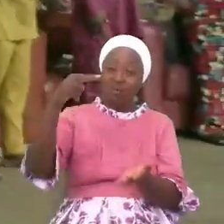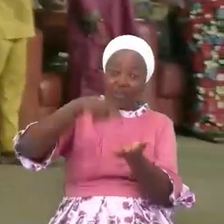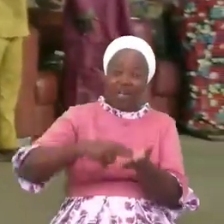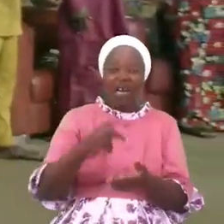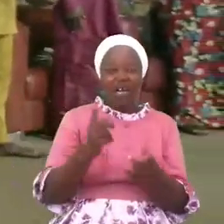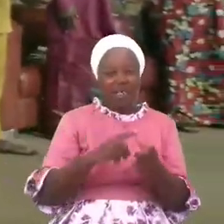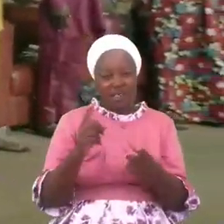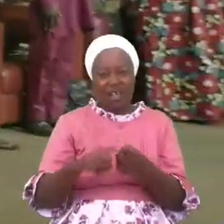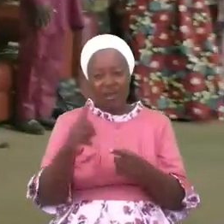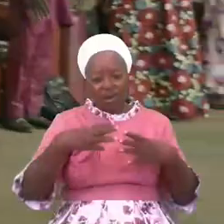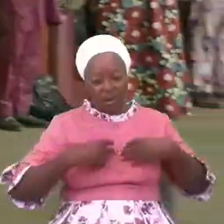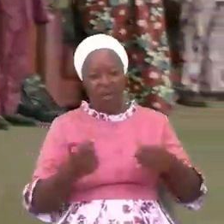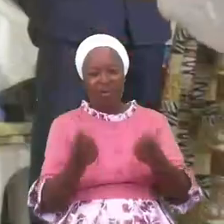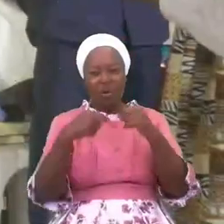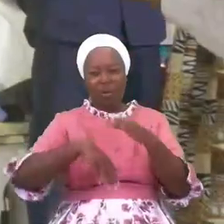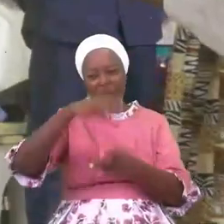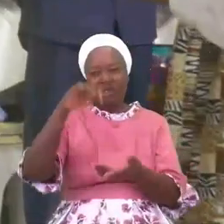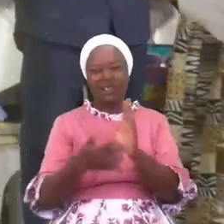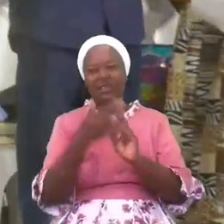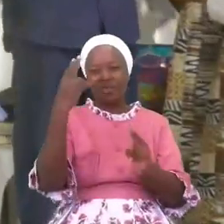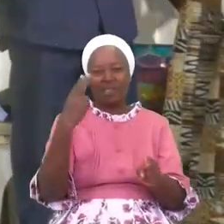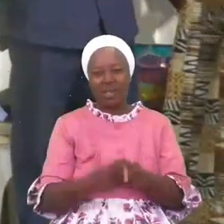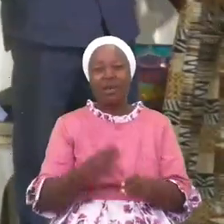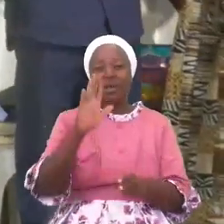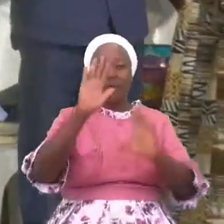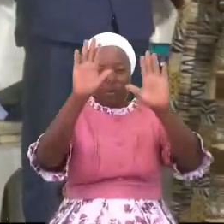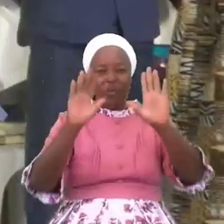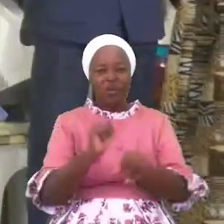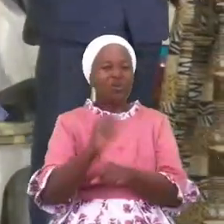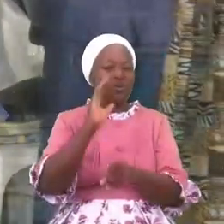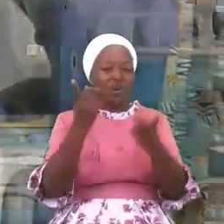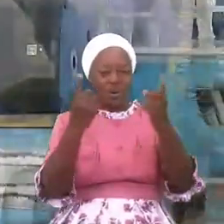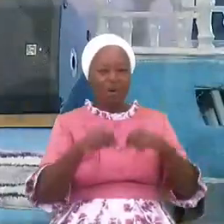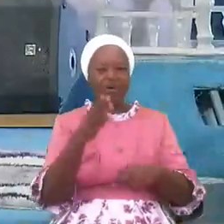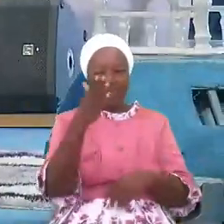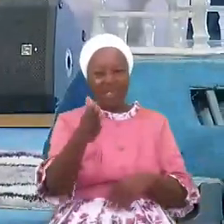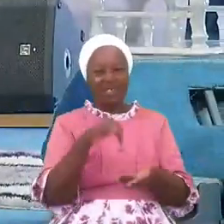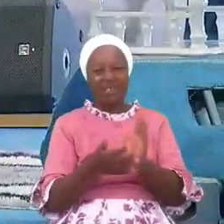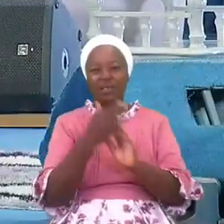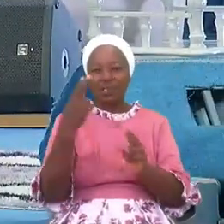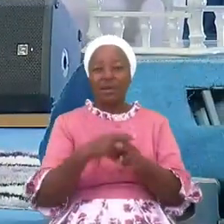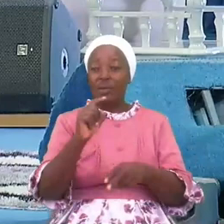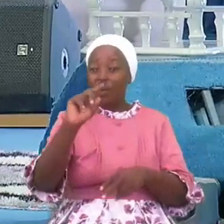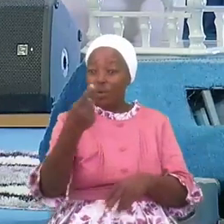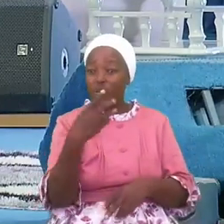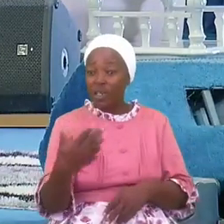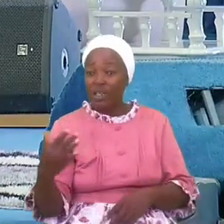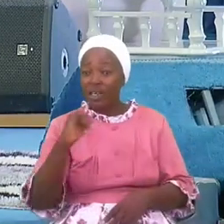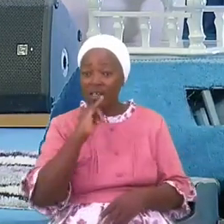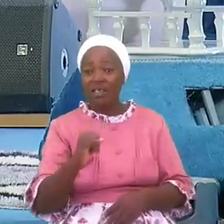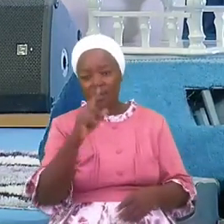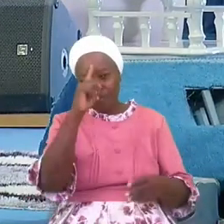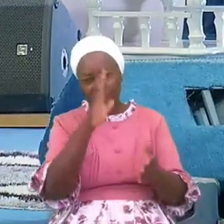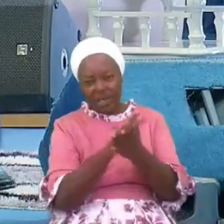Your miracle will come there. The only thing is, believe the report. Who has believed